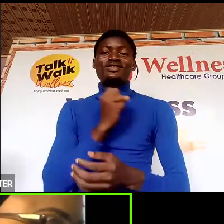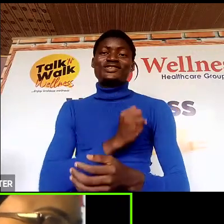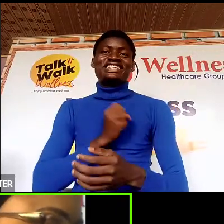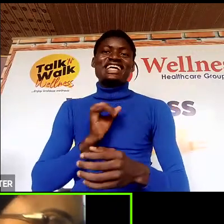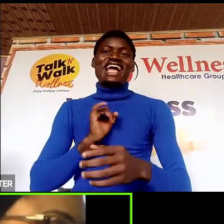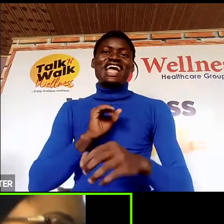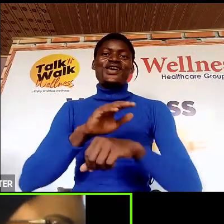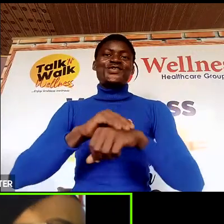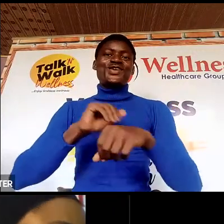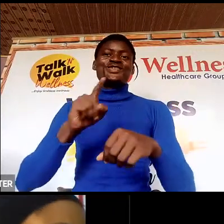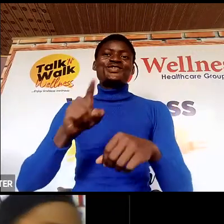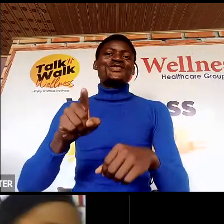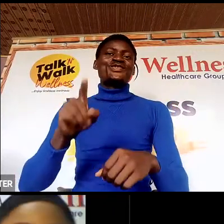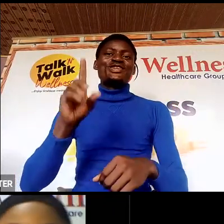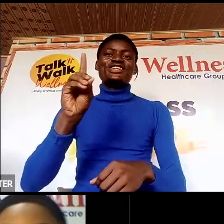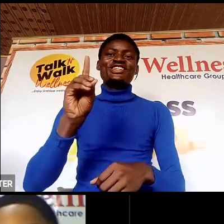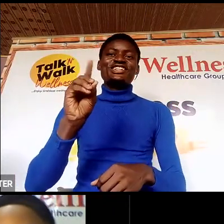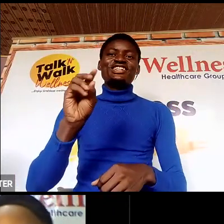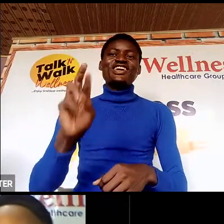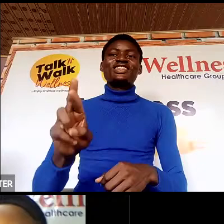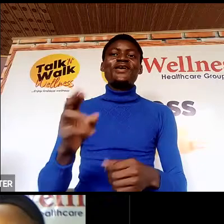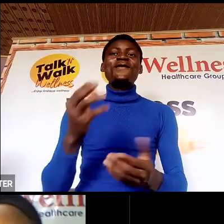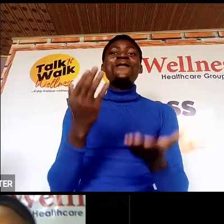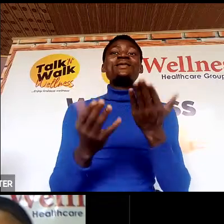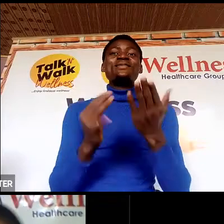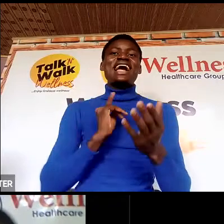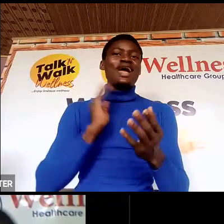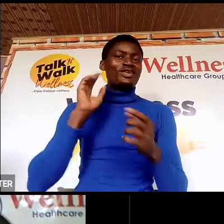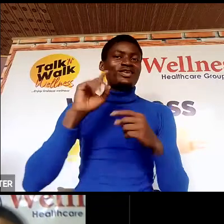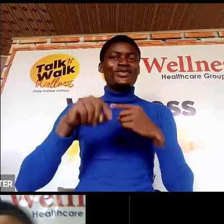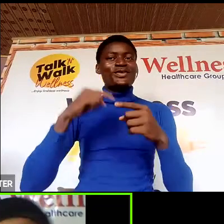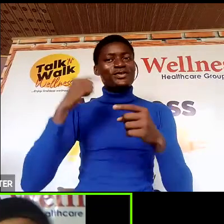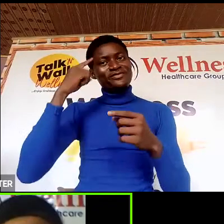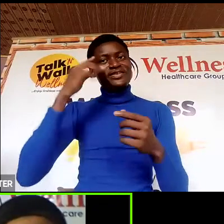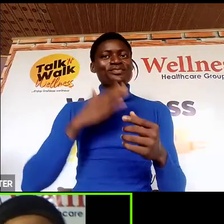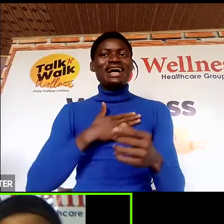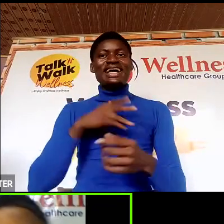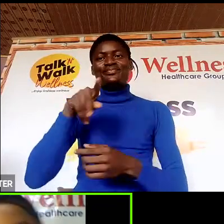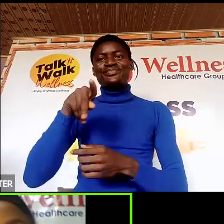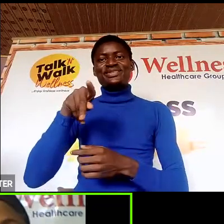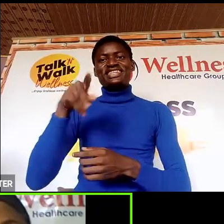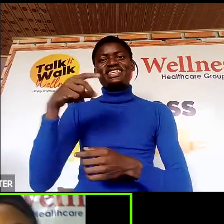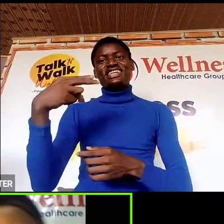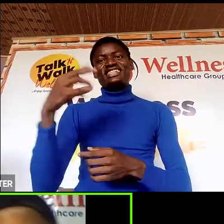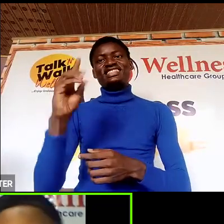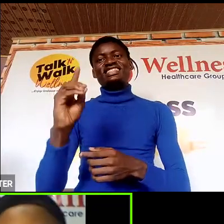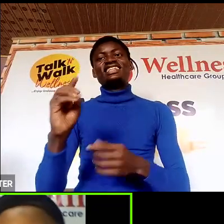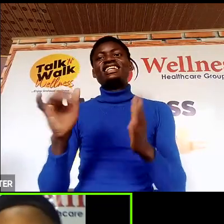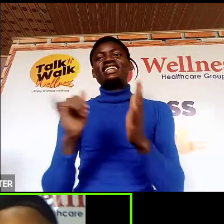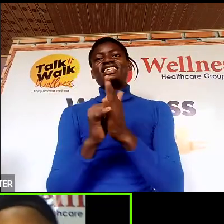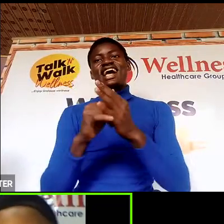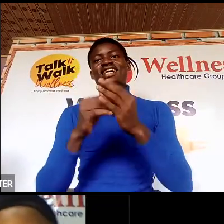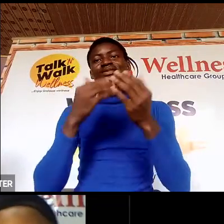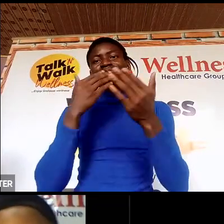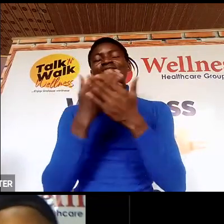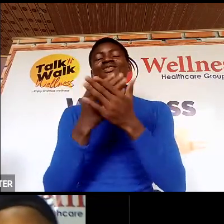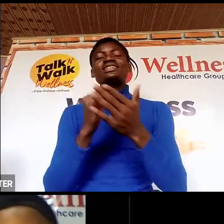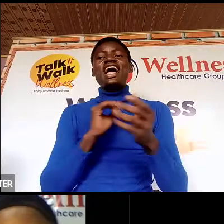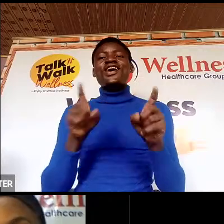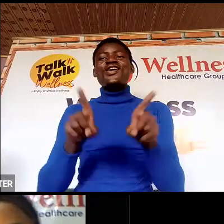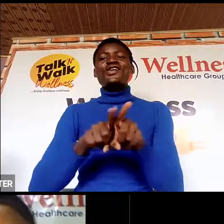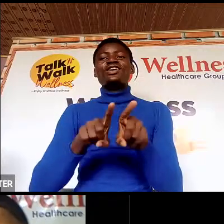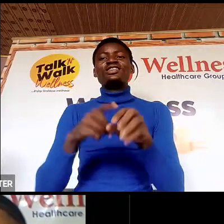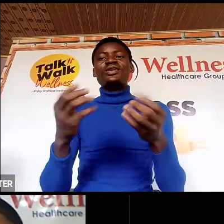PhD. Oh, that's good. That's great. I want to do mine too. I've been rejected. I want to